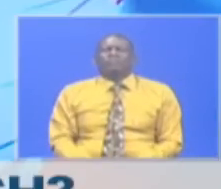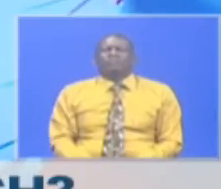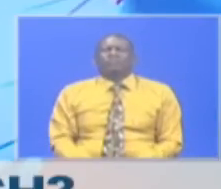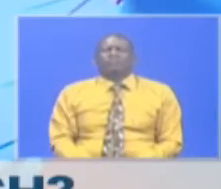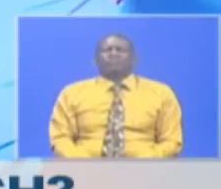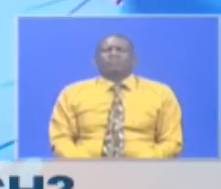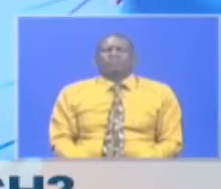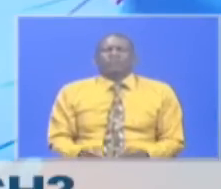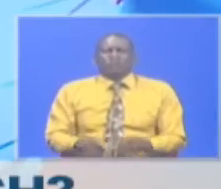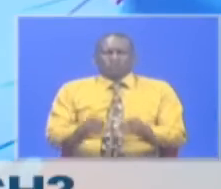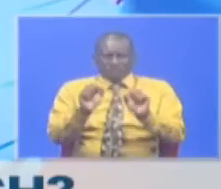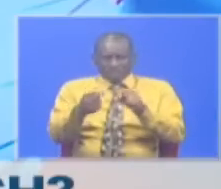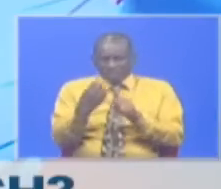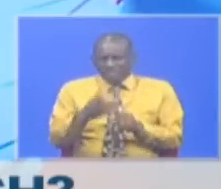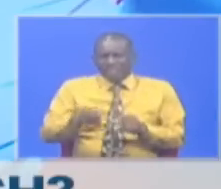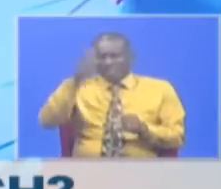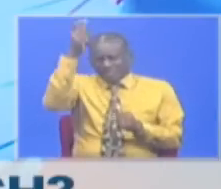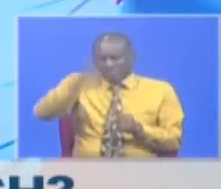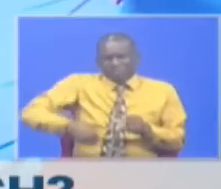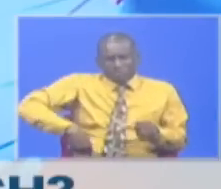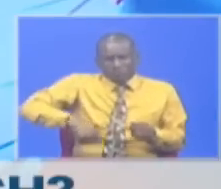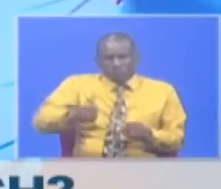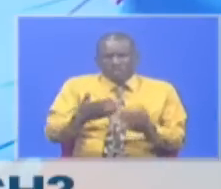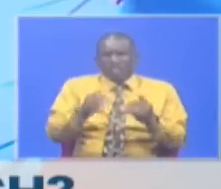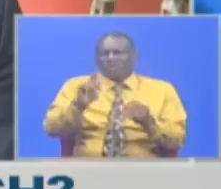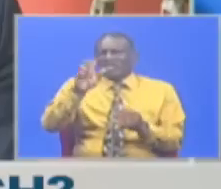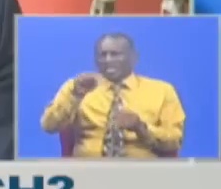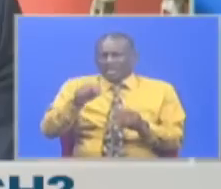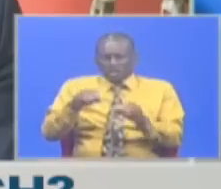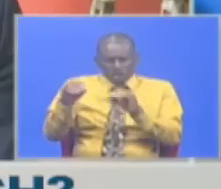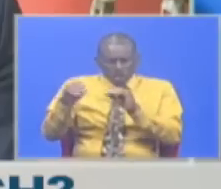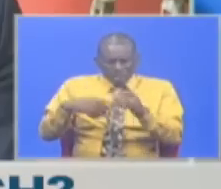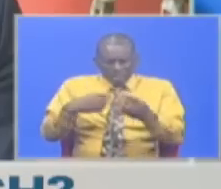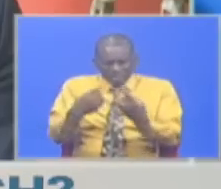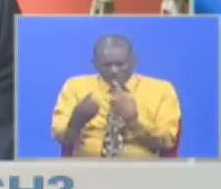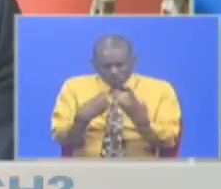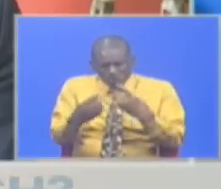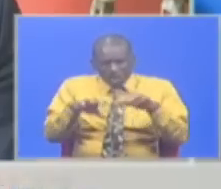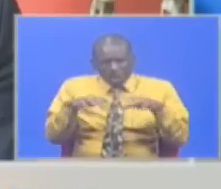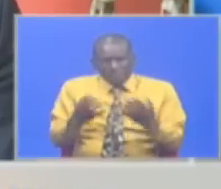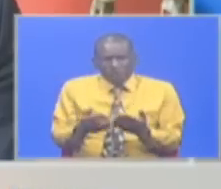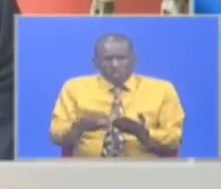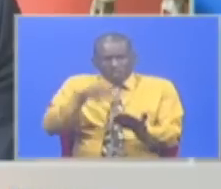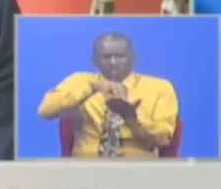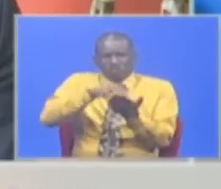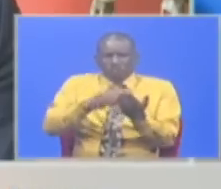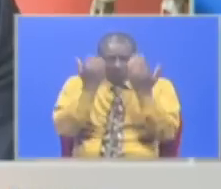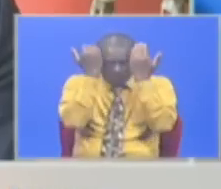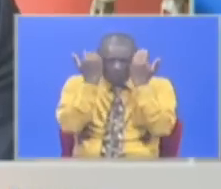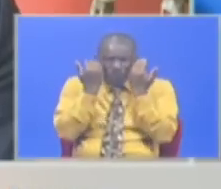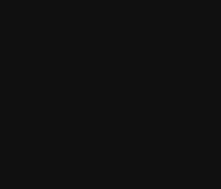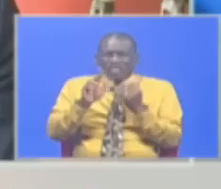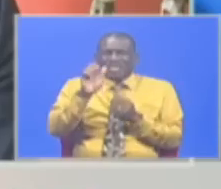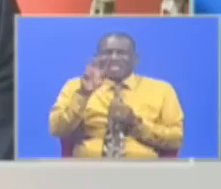There you have it, justice for sale. And now Ken Mijungu takes a closer look at the state of the judiciary. Ken?